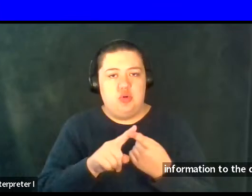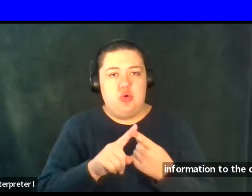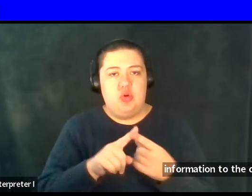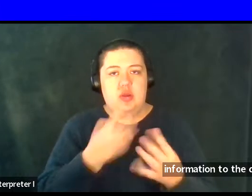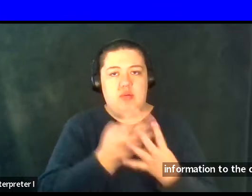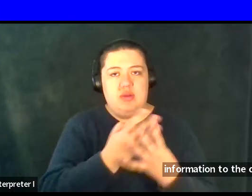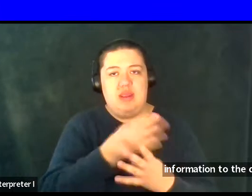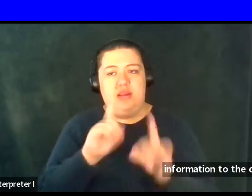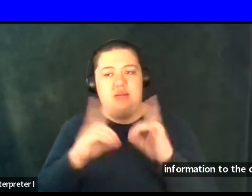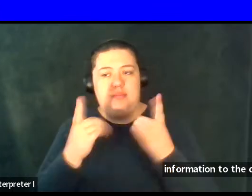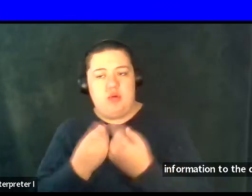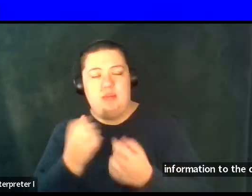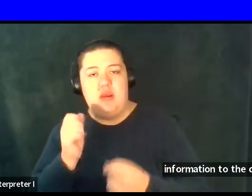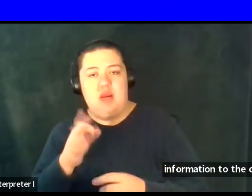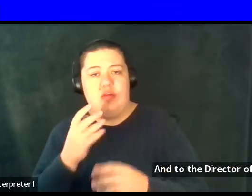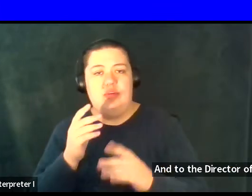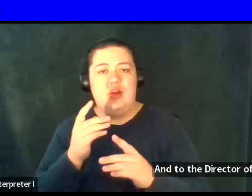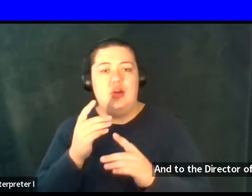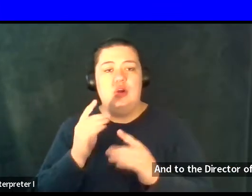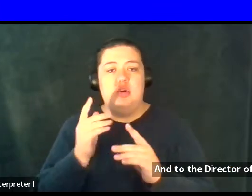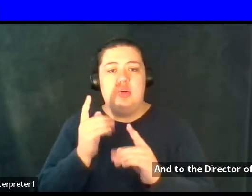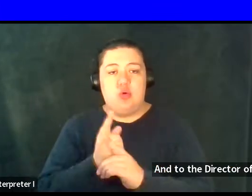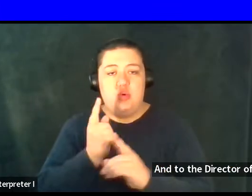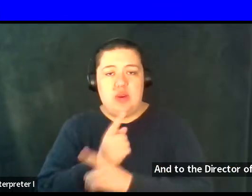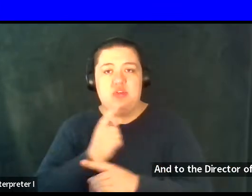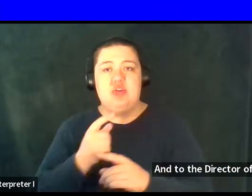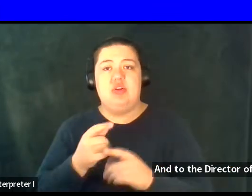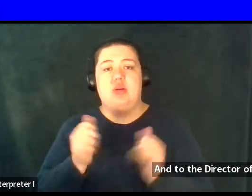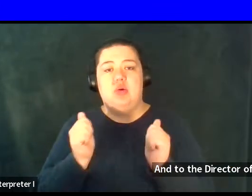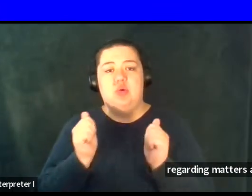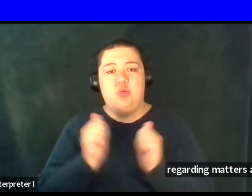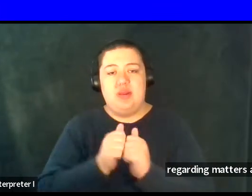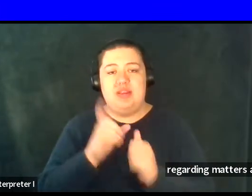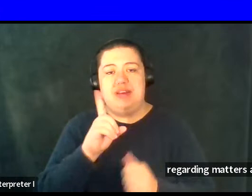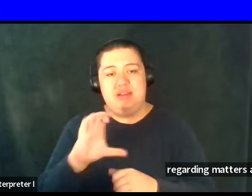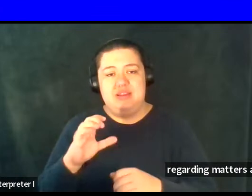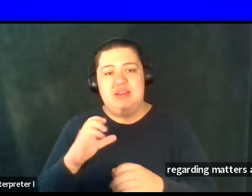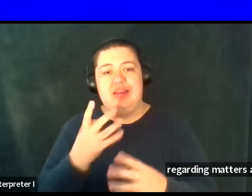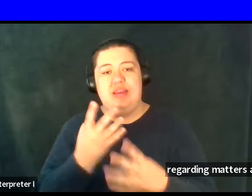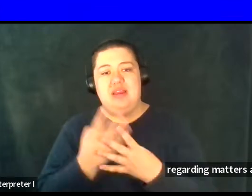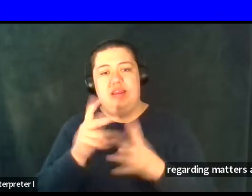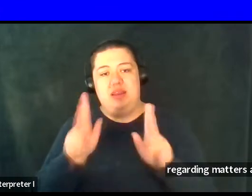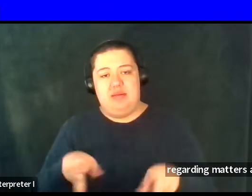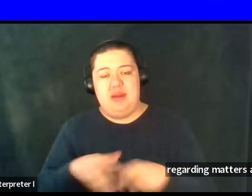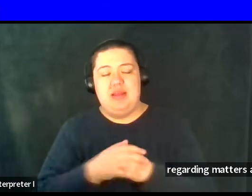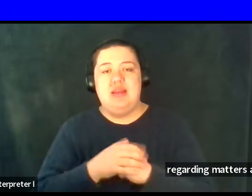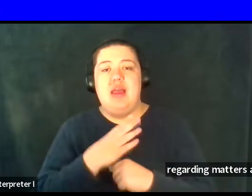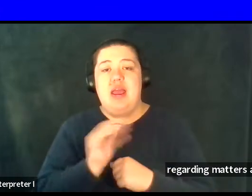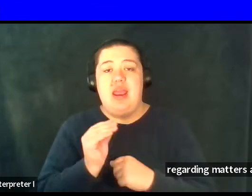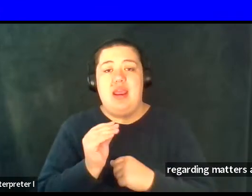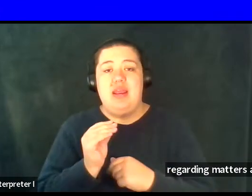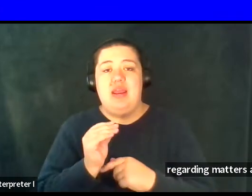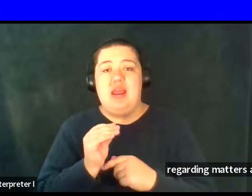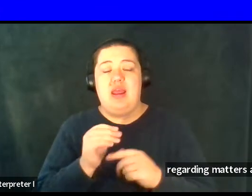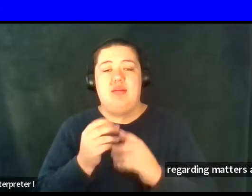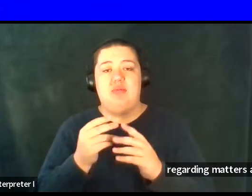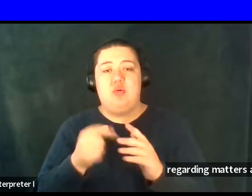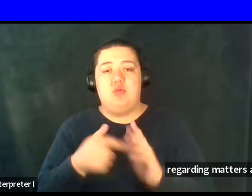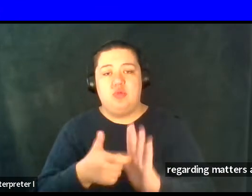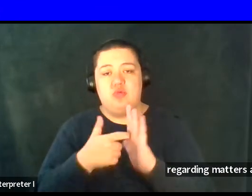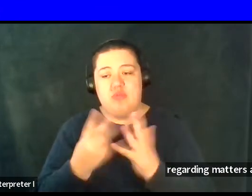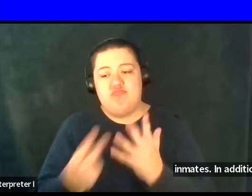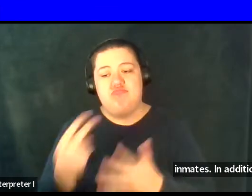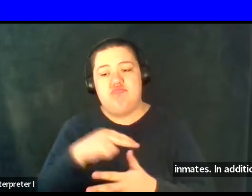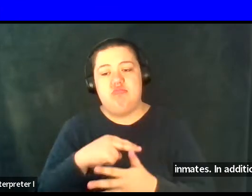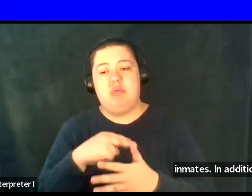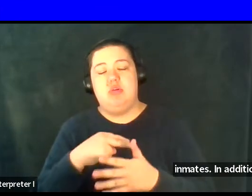of Corrections regarding matters affecting District of Columbia inmates. In addition, the board is tasked with reviewing the findings of the executive director and